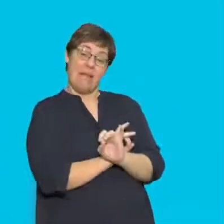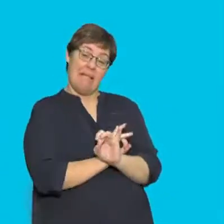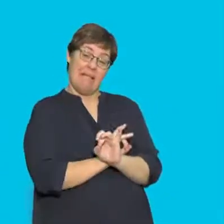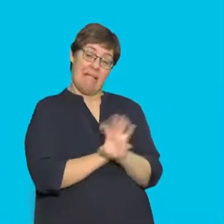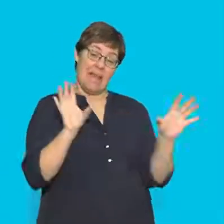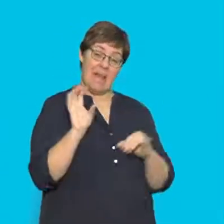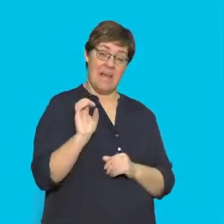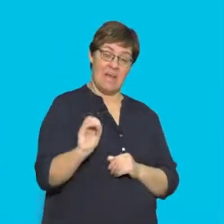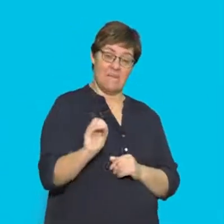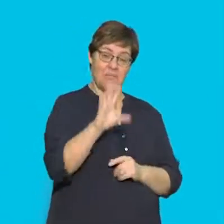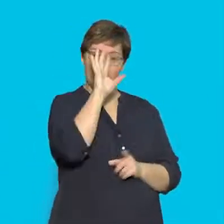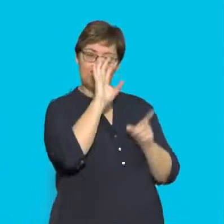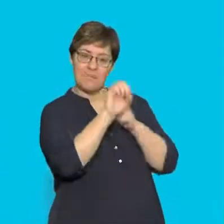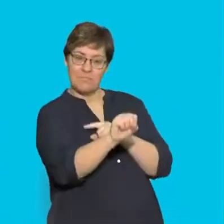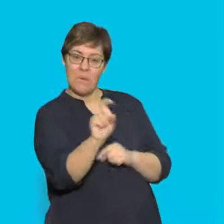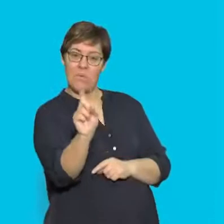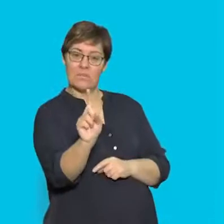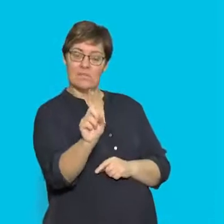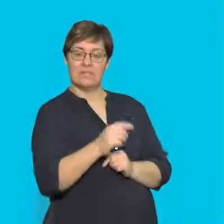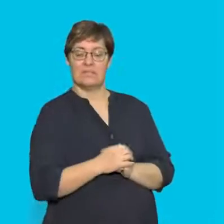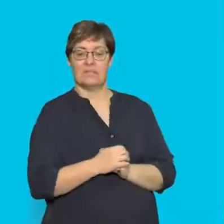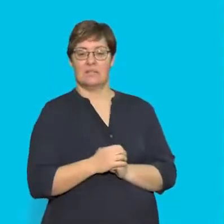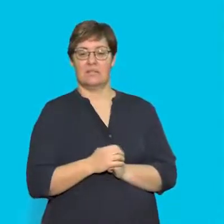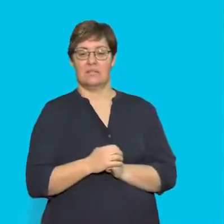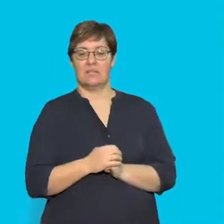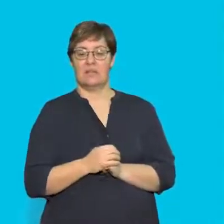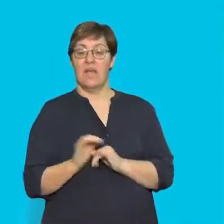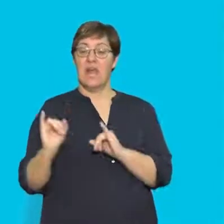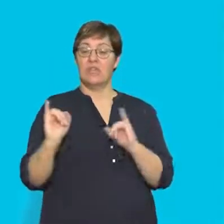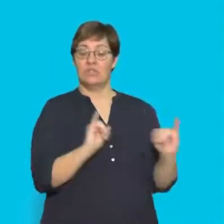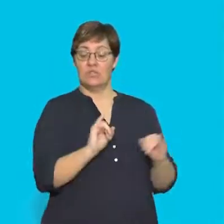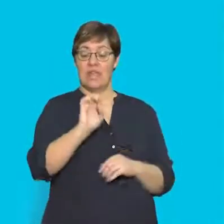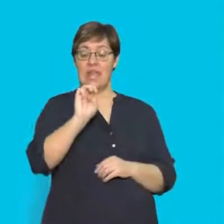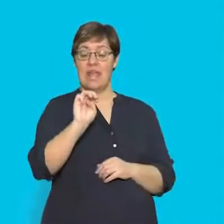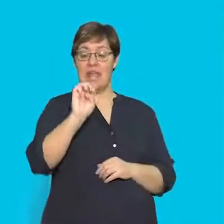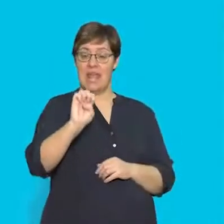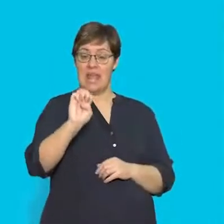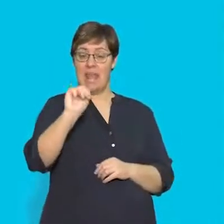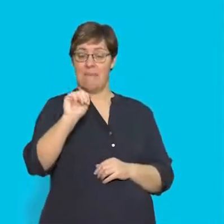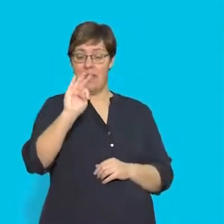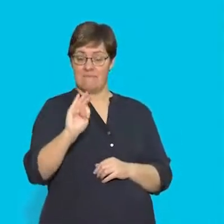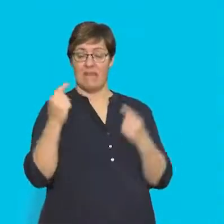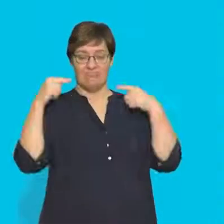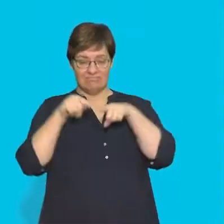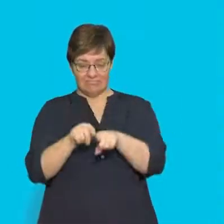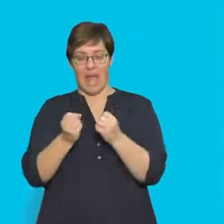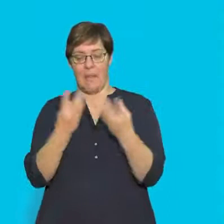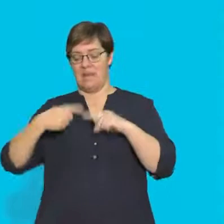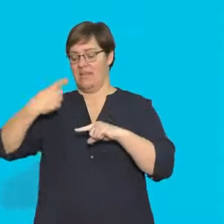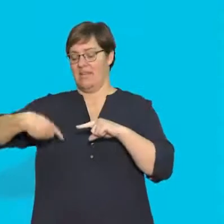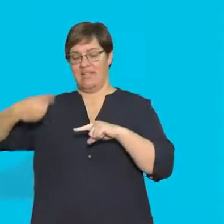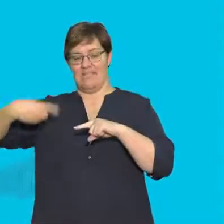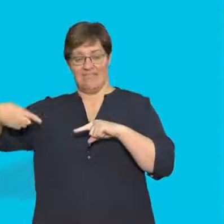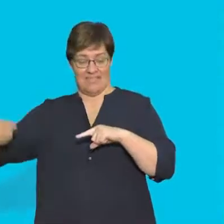we need to recognize is that the induced EMF is also directly proportional to the number of turns.